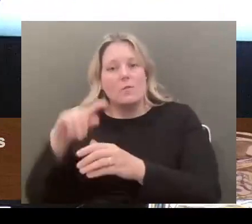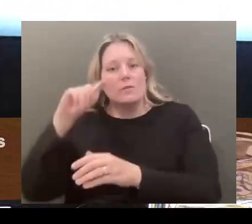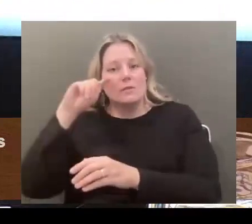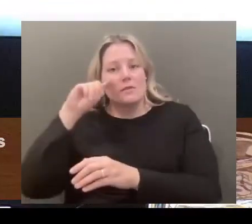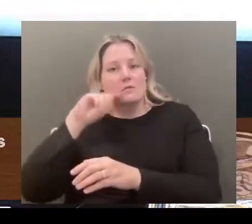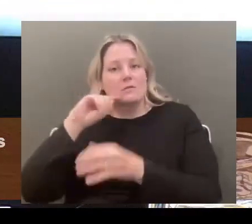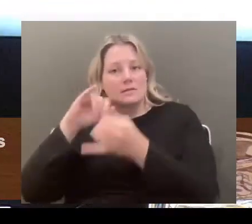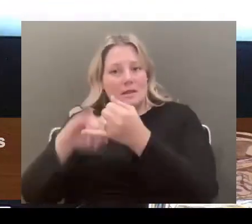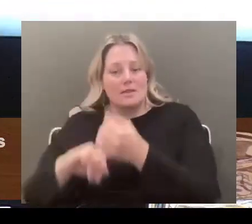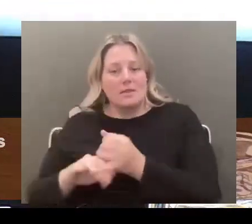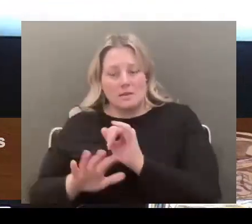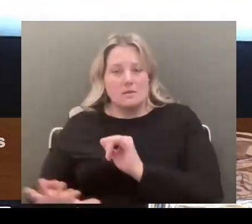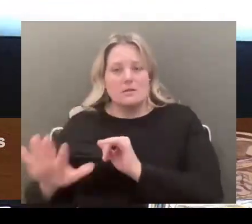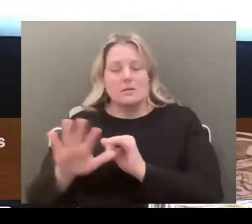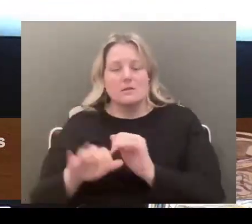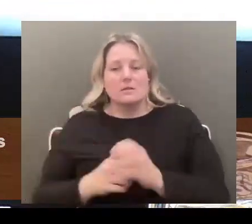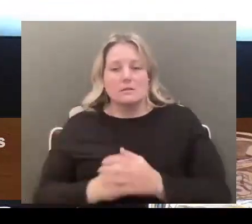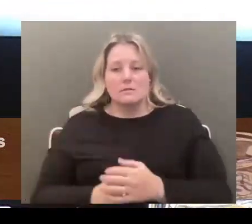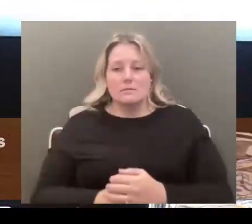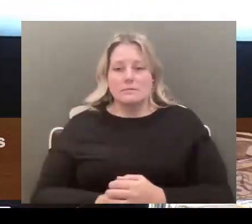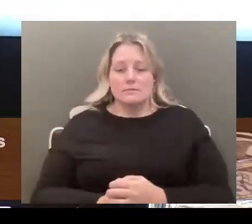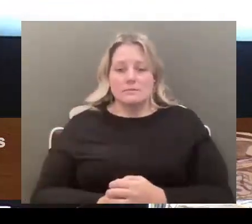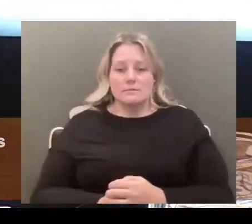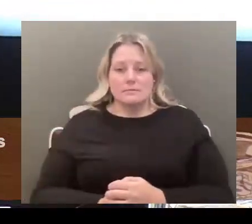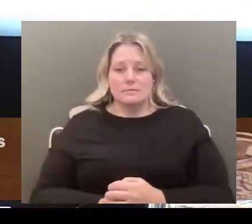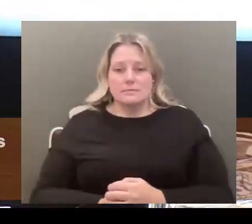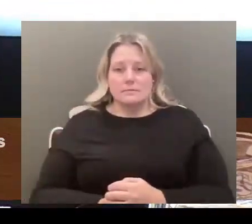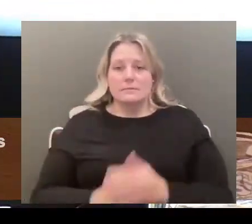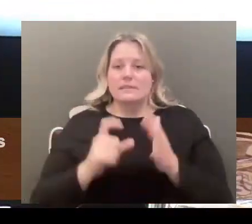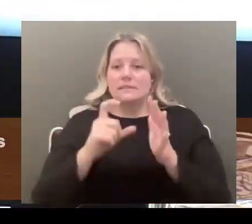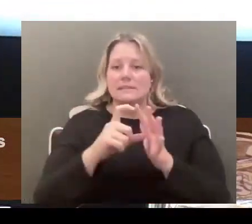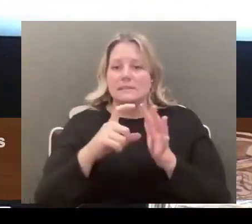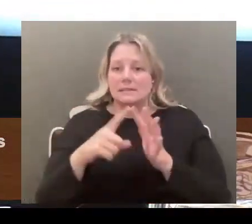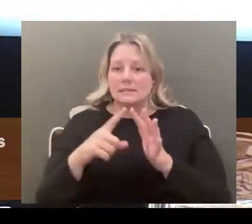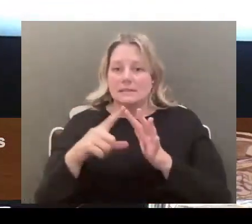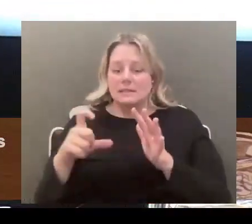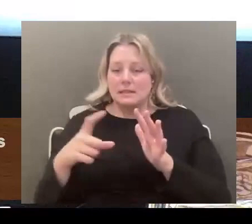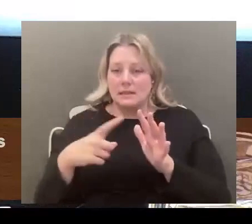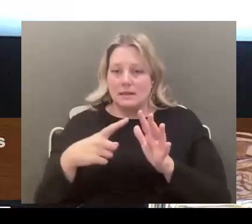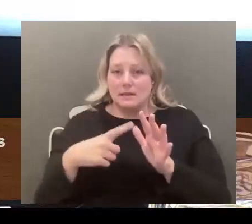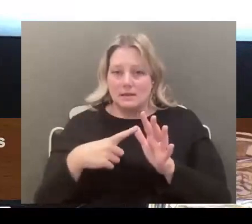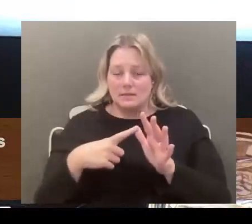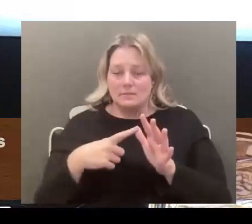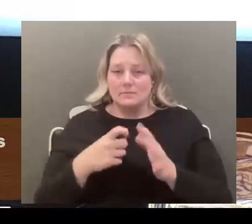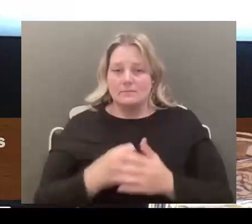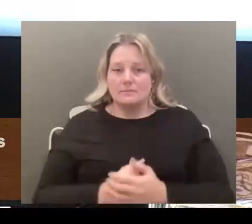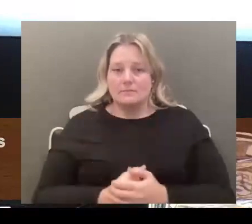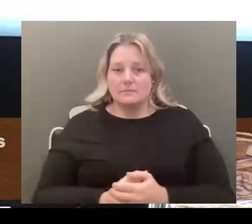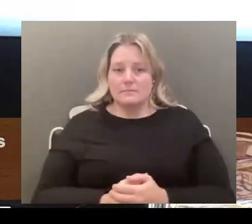draft zone, DECA very much took a